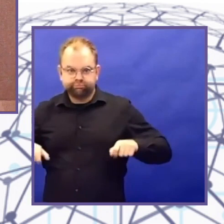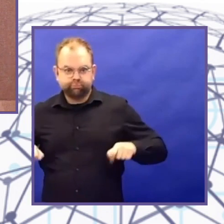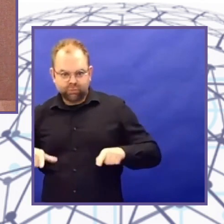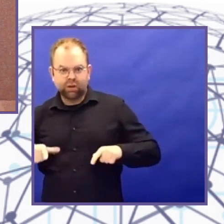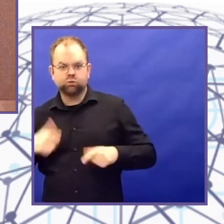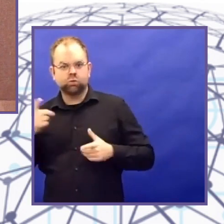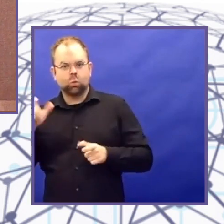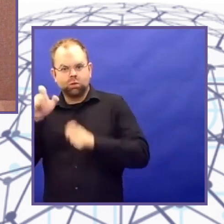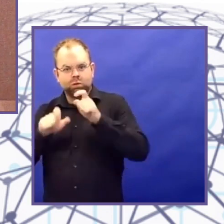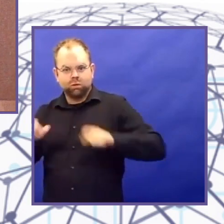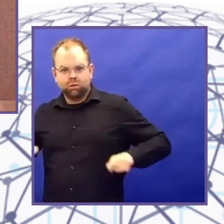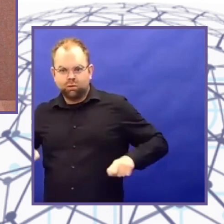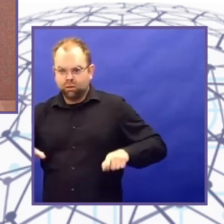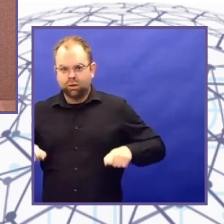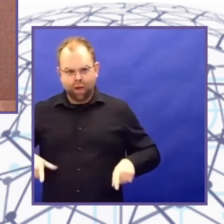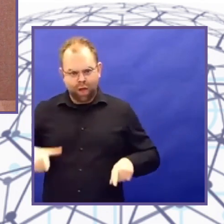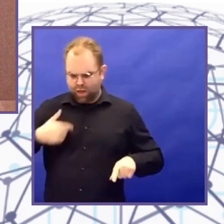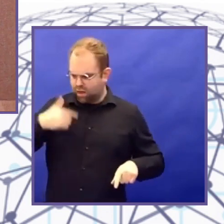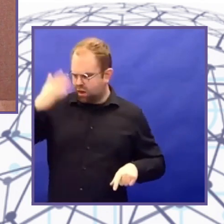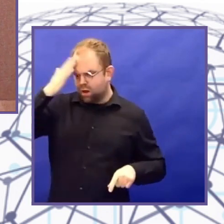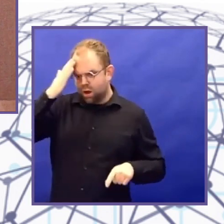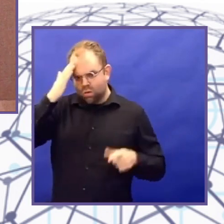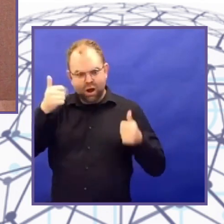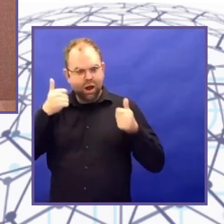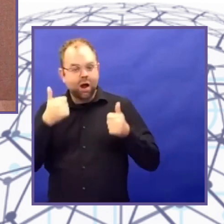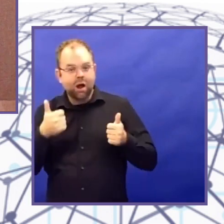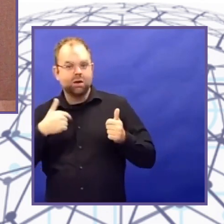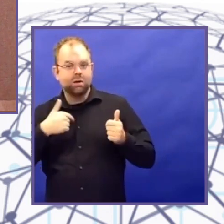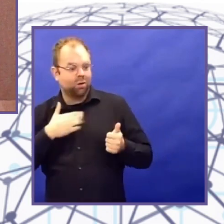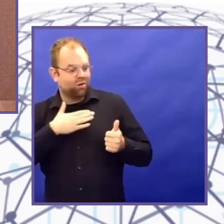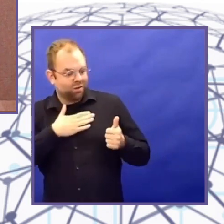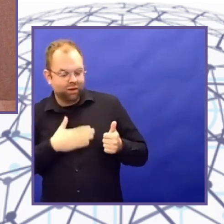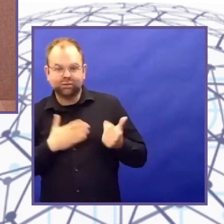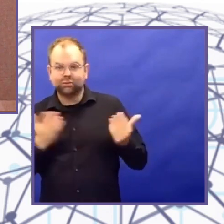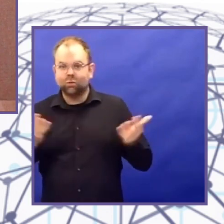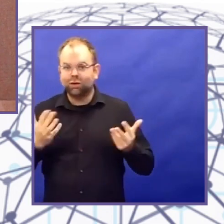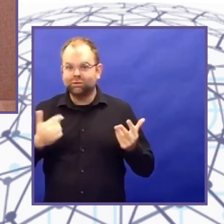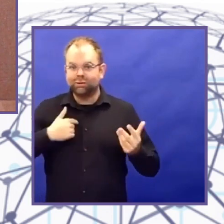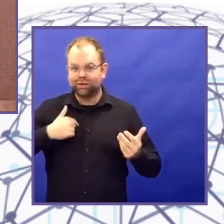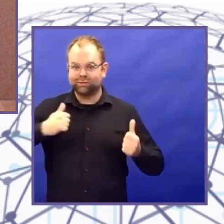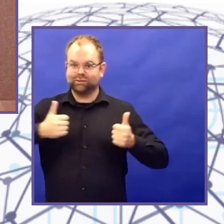could then advocate for better services in their communities.